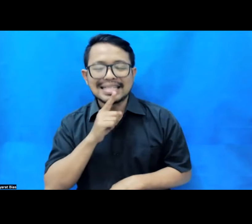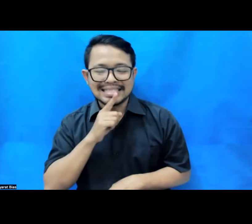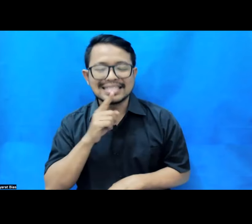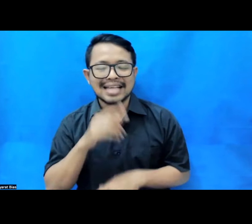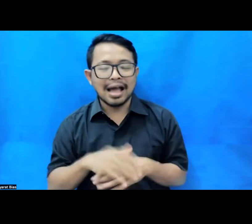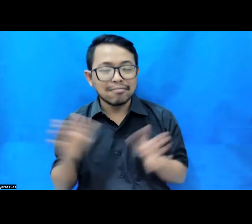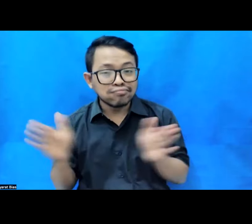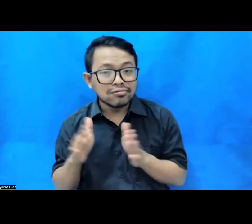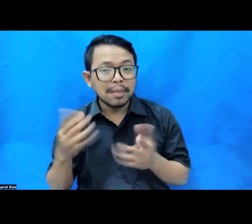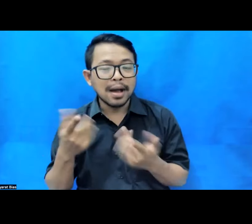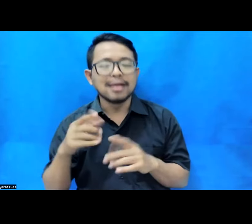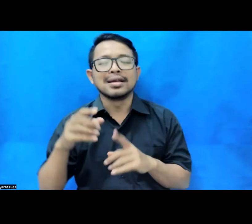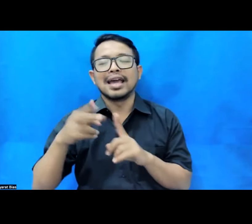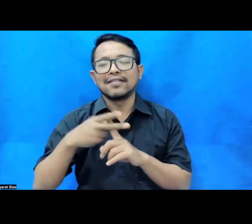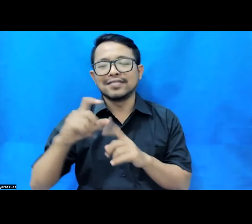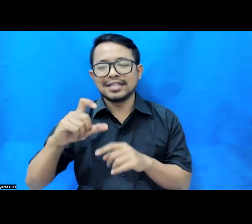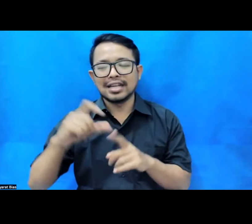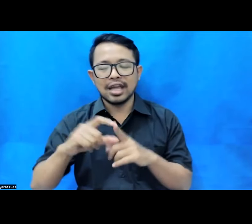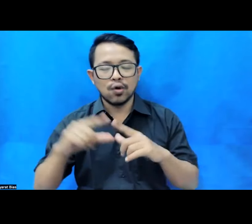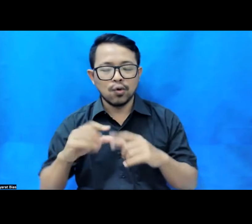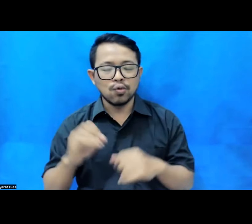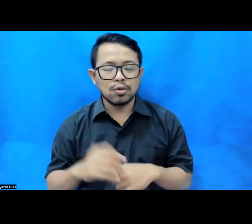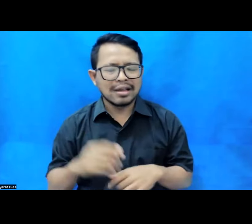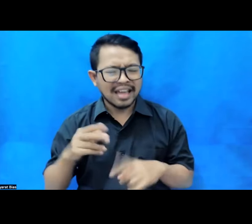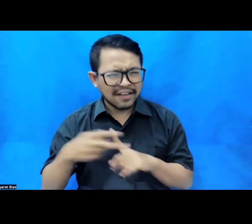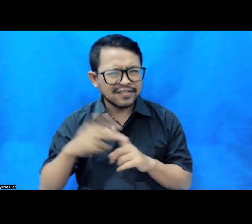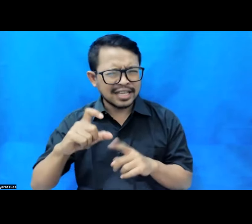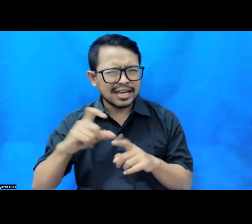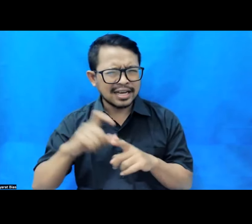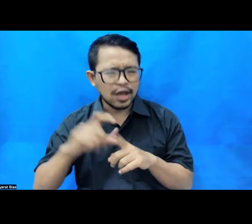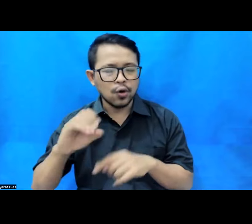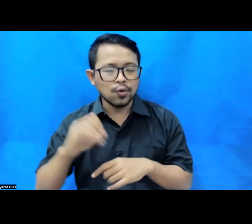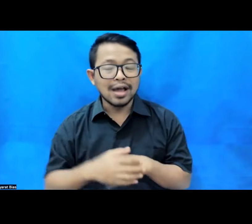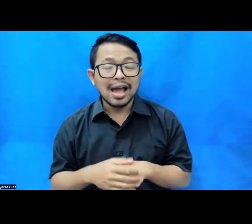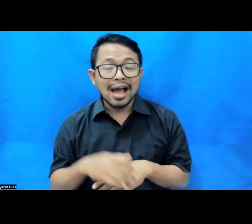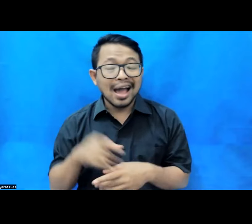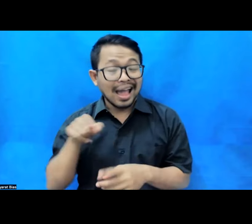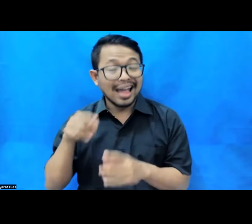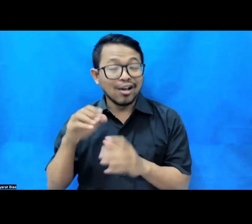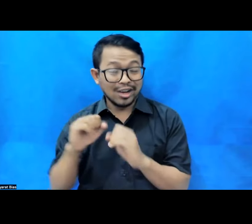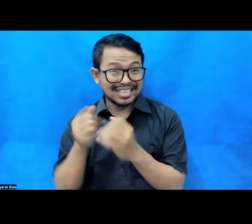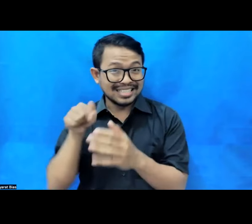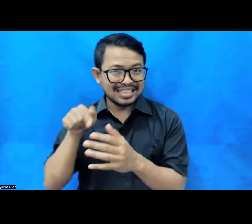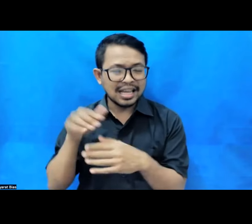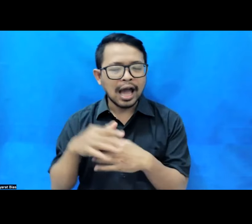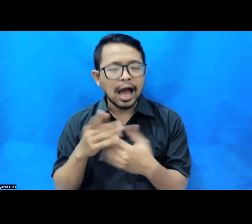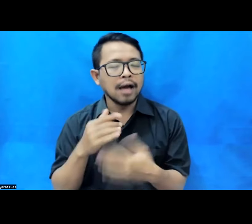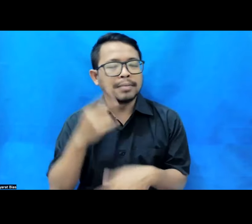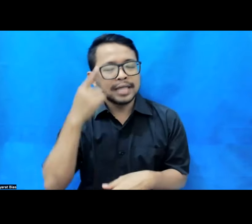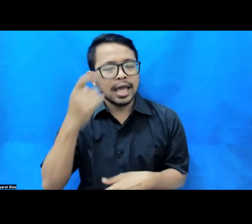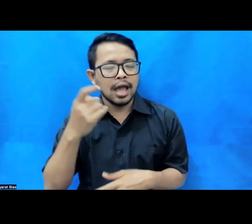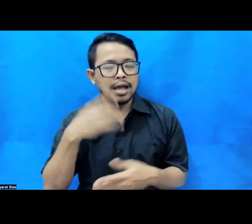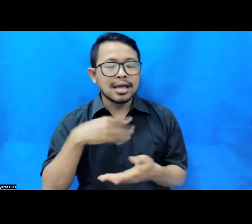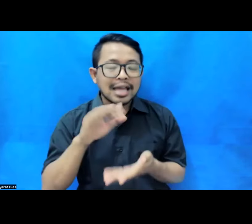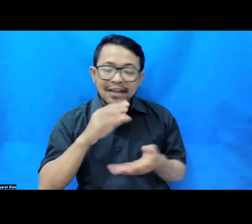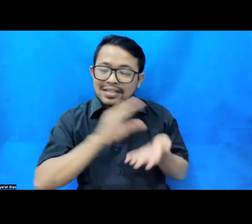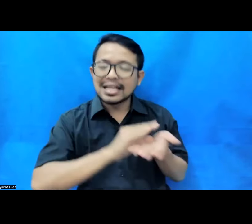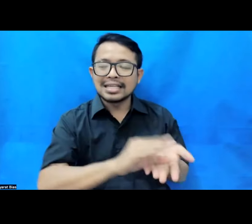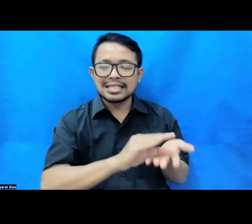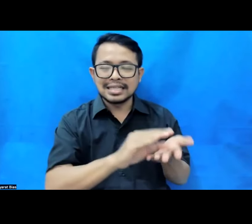In the FCDO, we strongly believe that investing in science and technology generates solutions to global